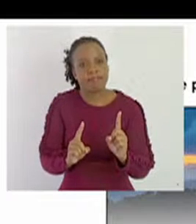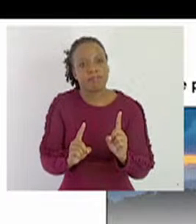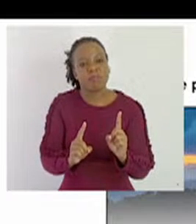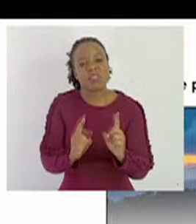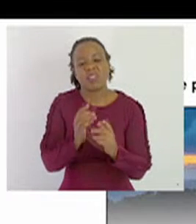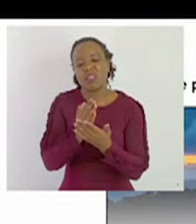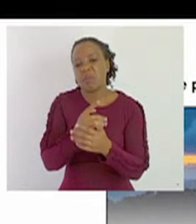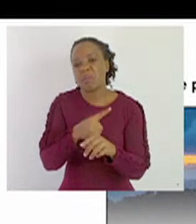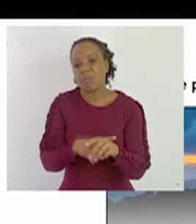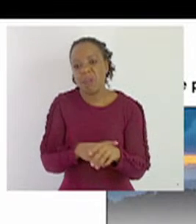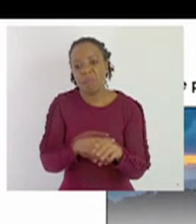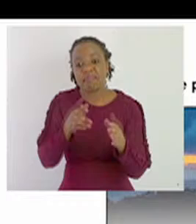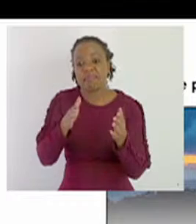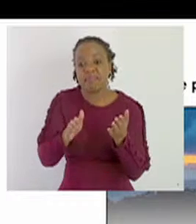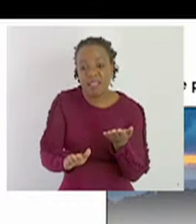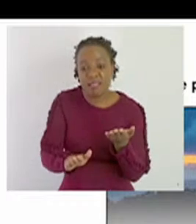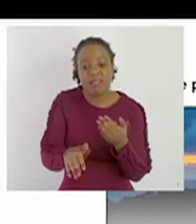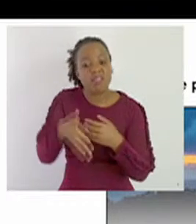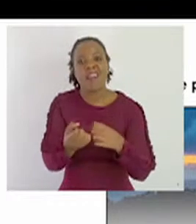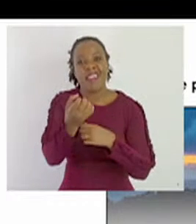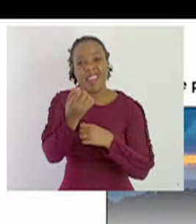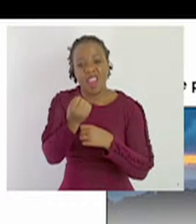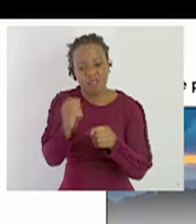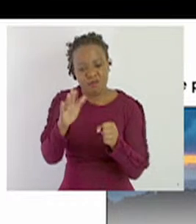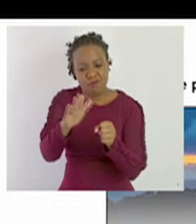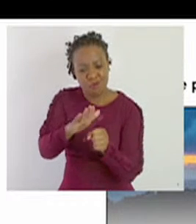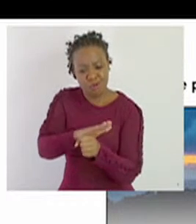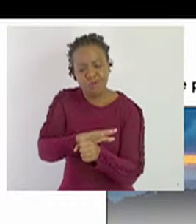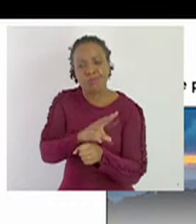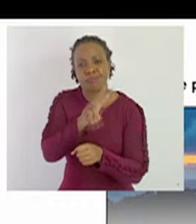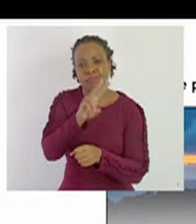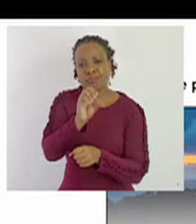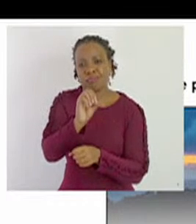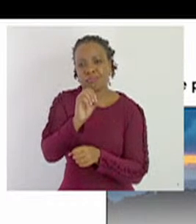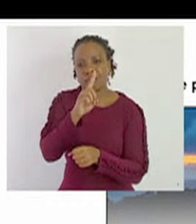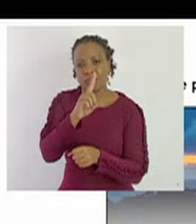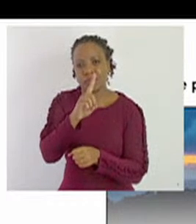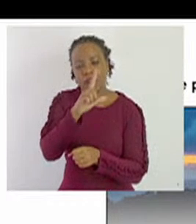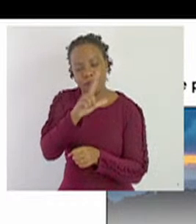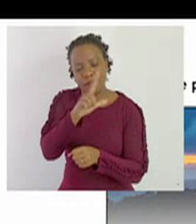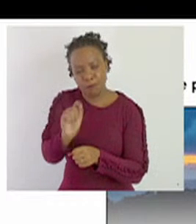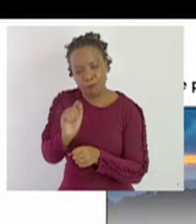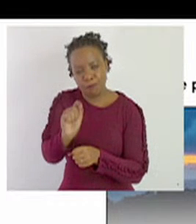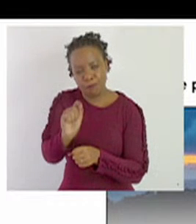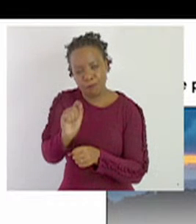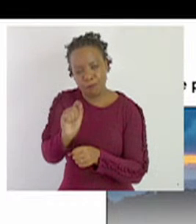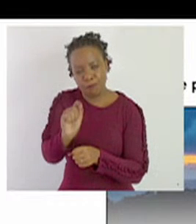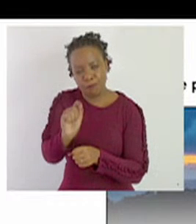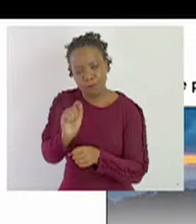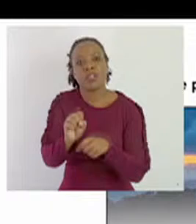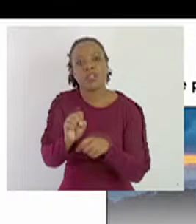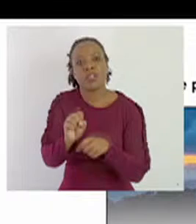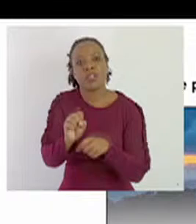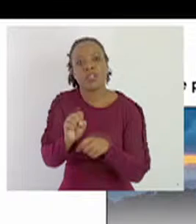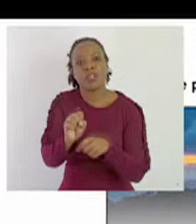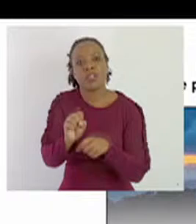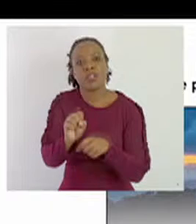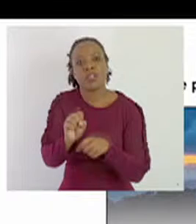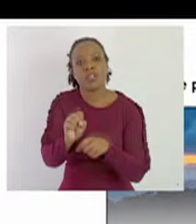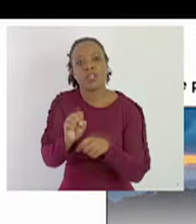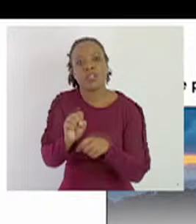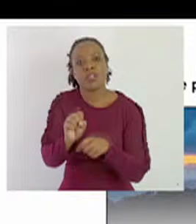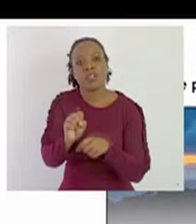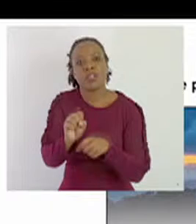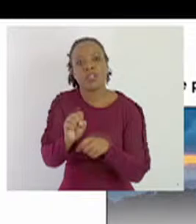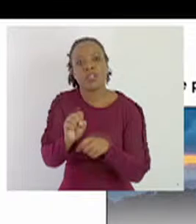freeze to death in Namibia and in other ports of electricity to light a medium-sized